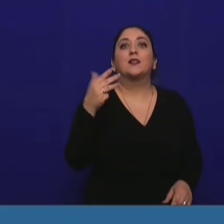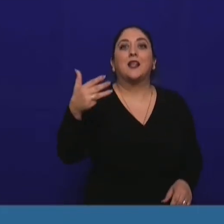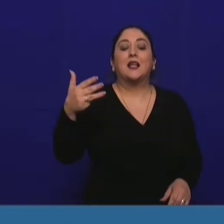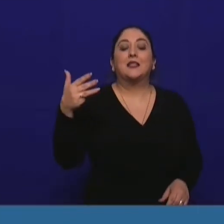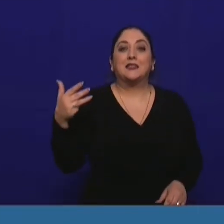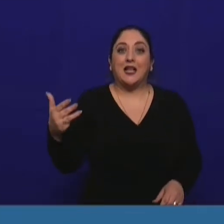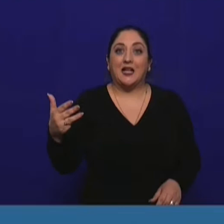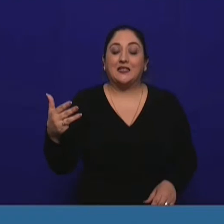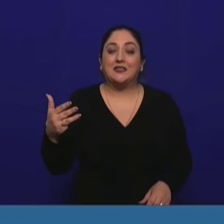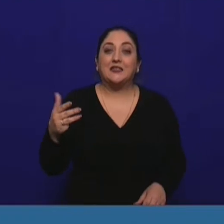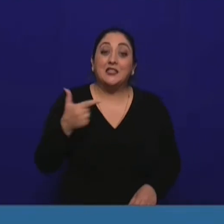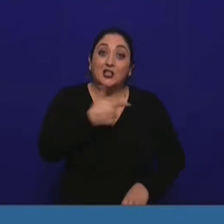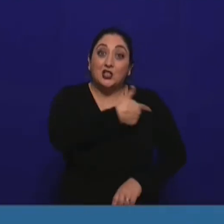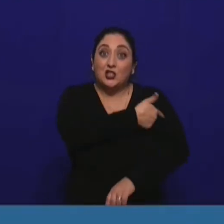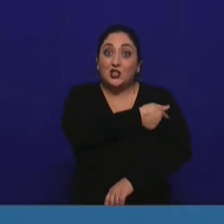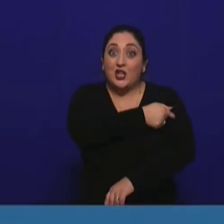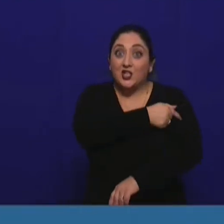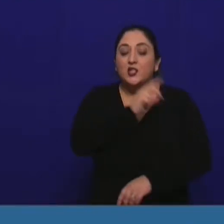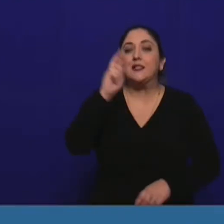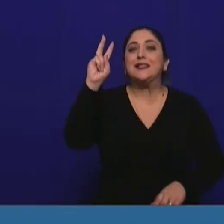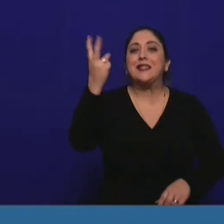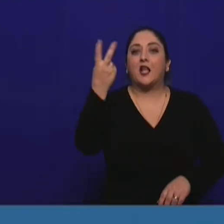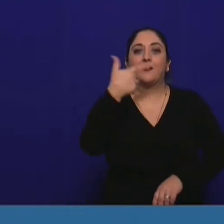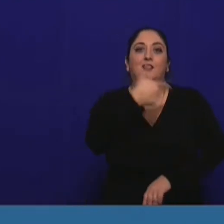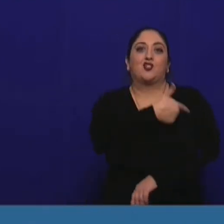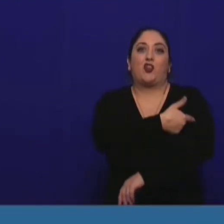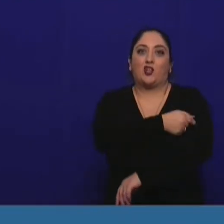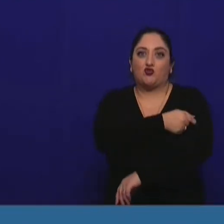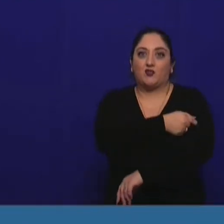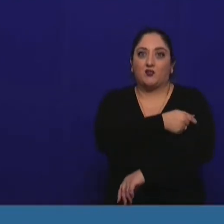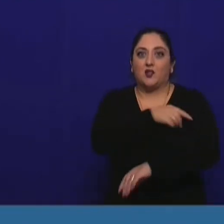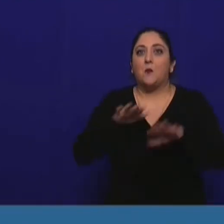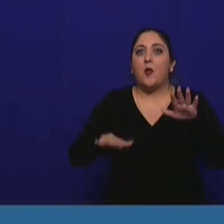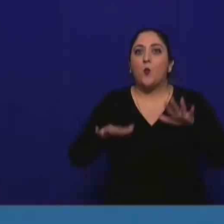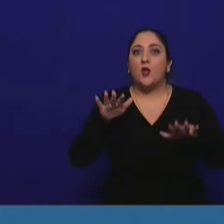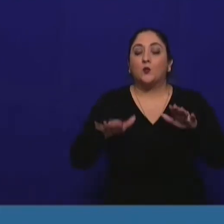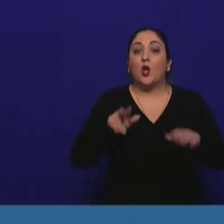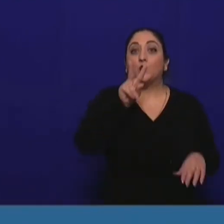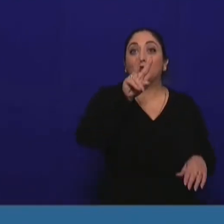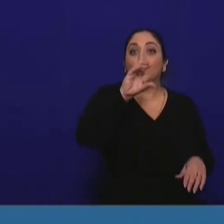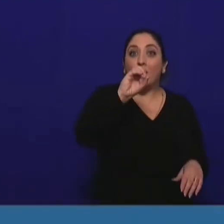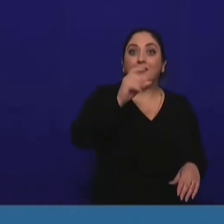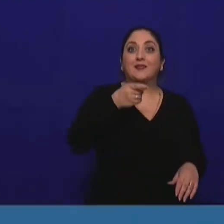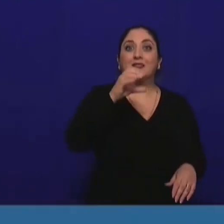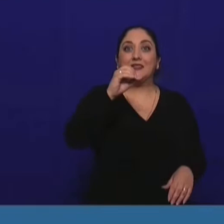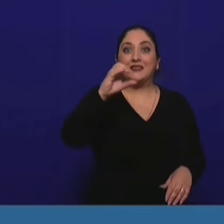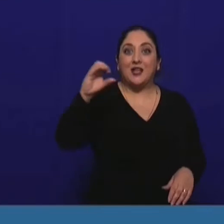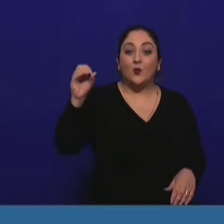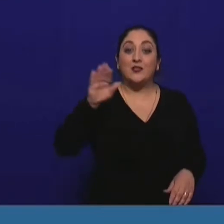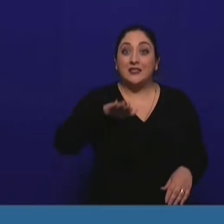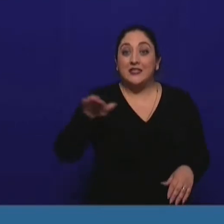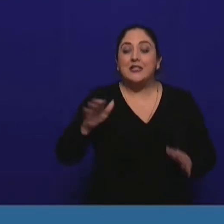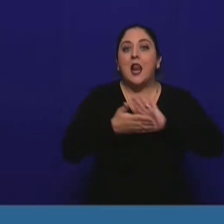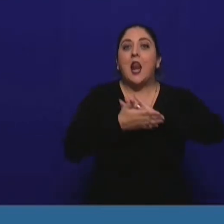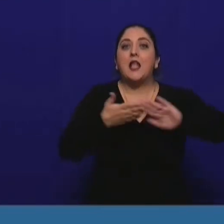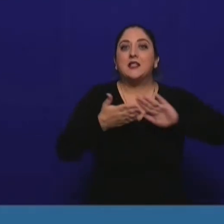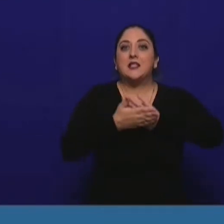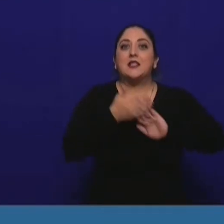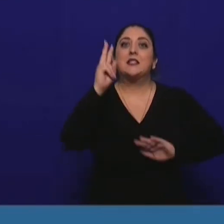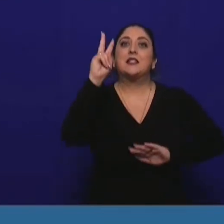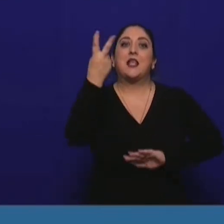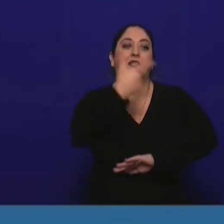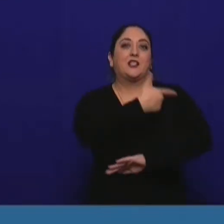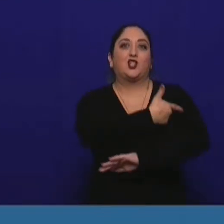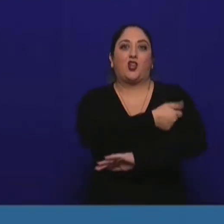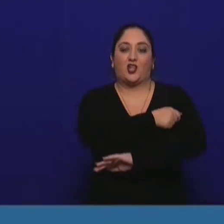19,199 doses li kienu is-second dose, ġifi għandna kważi 20,000 persuna issa li diġà ħadu żewġ dożi ta' tilqim